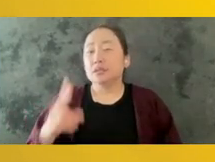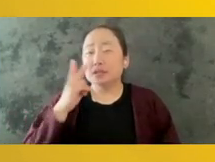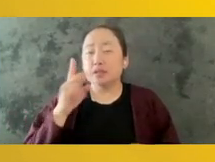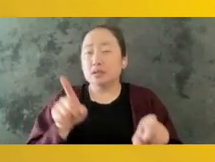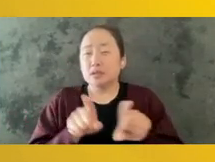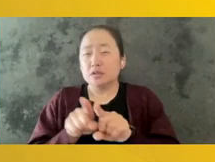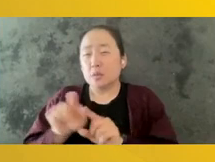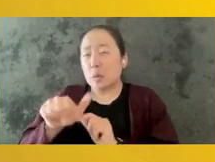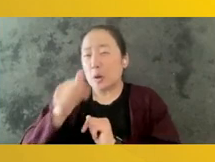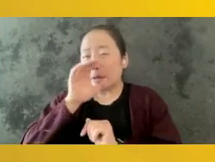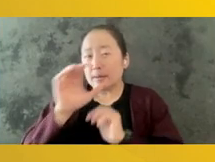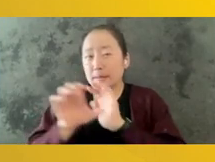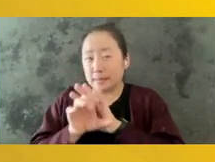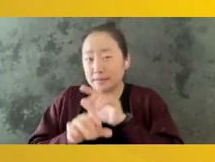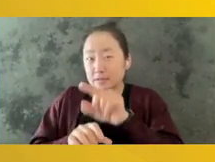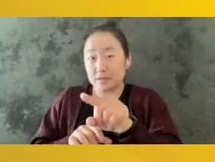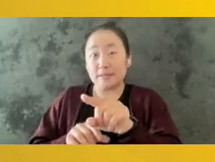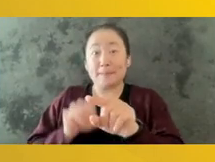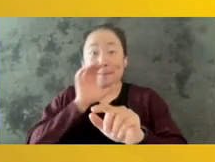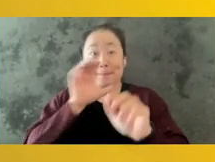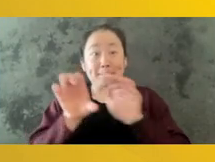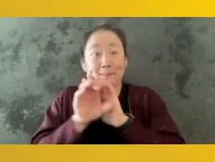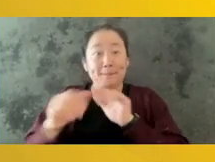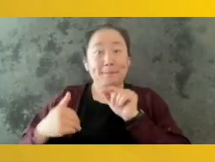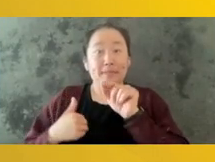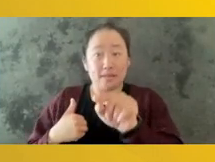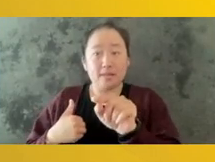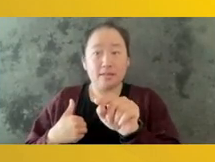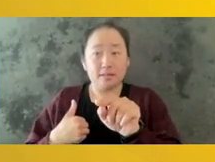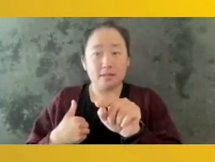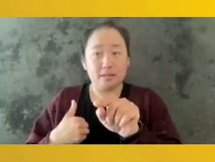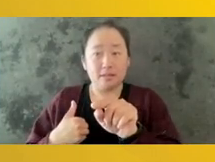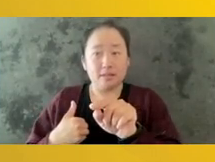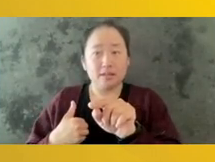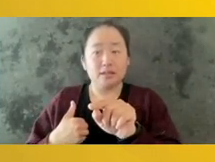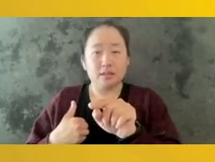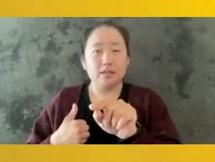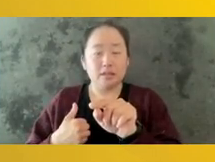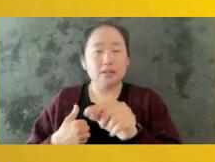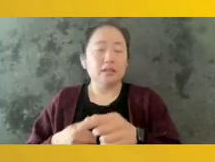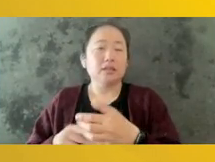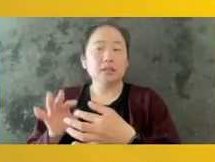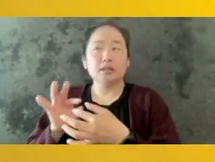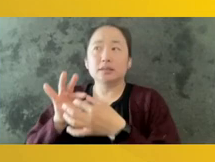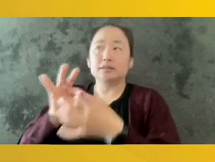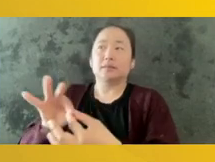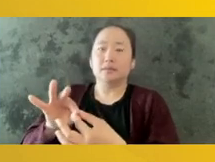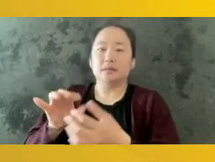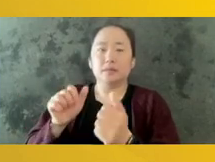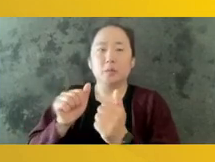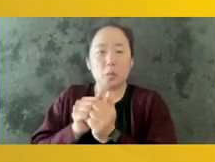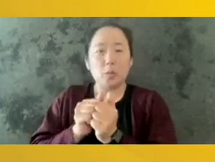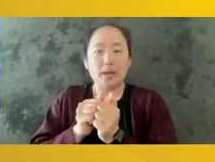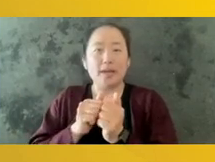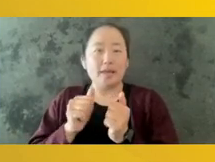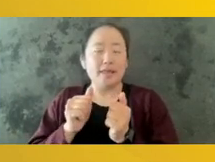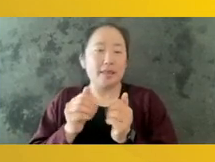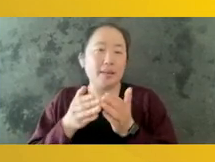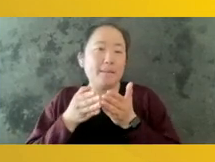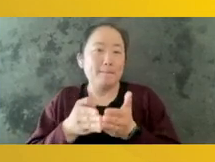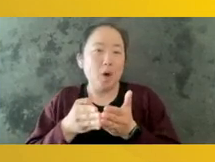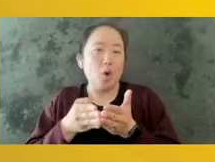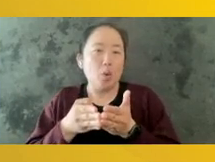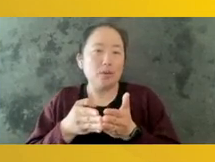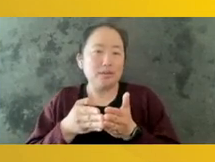all of these images here are associated with boat strikes. But the